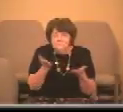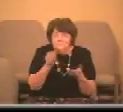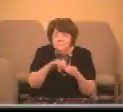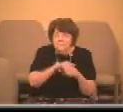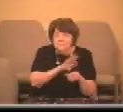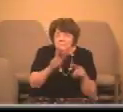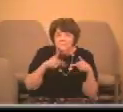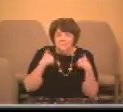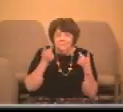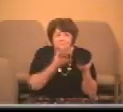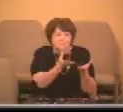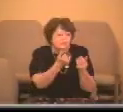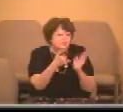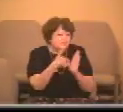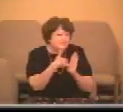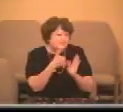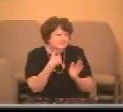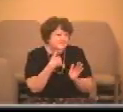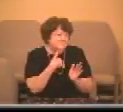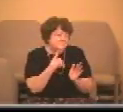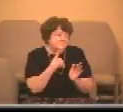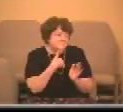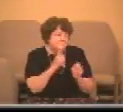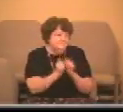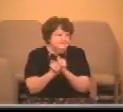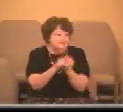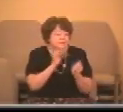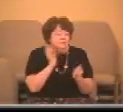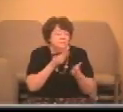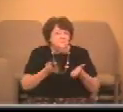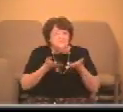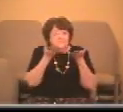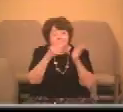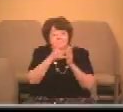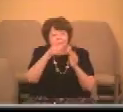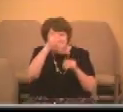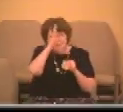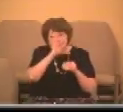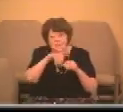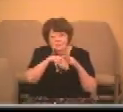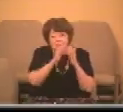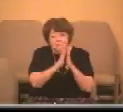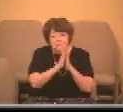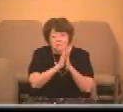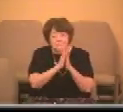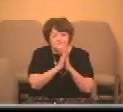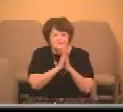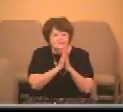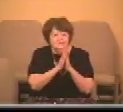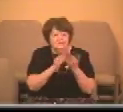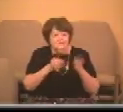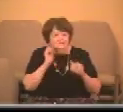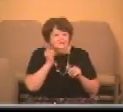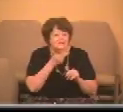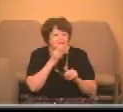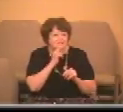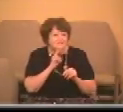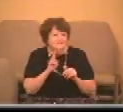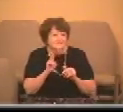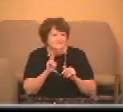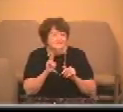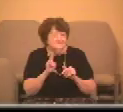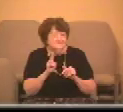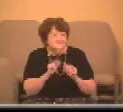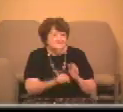then bring them forward to me, and then together we will lift them to the Lord in prayer. So as Sam comes, I invite you to stand. Let's sing together, and let's pray together this